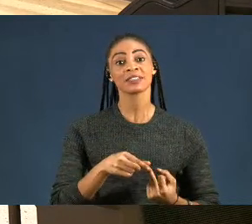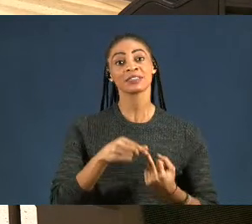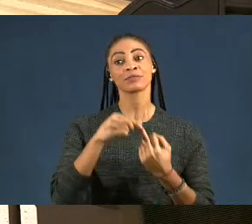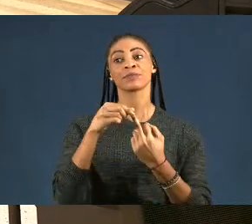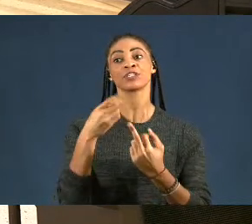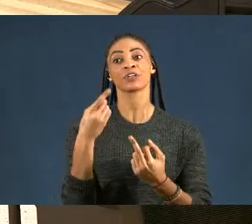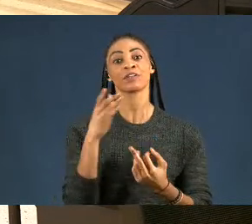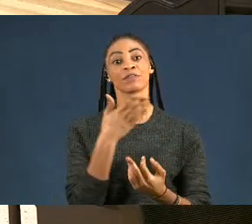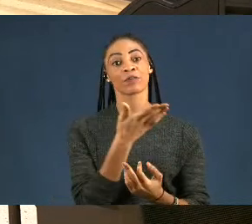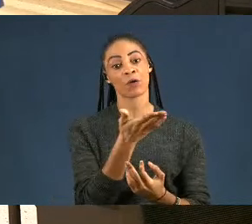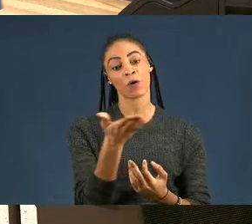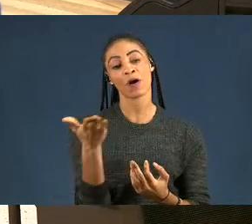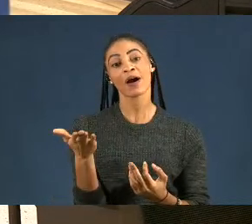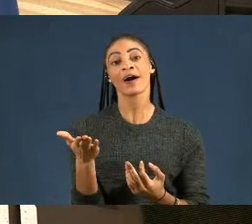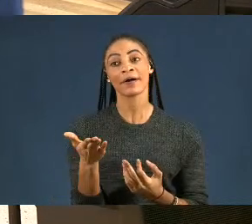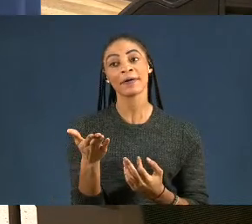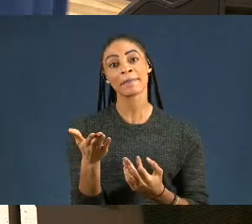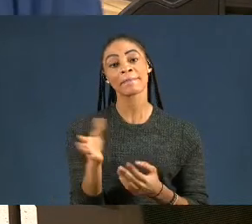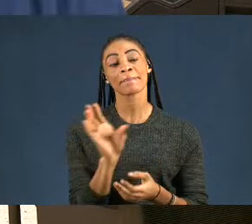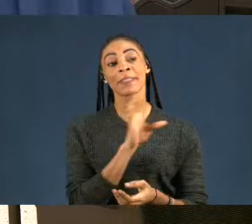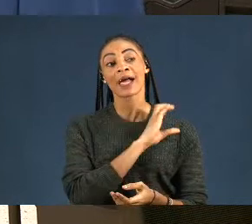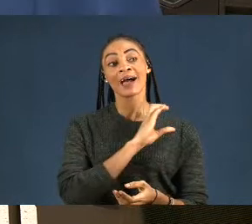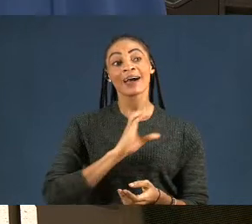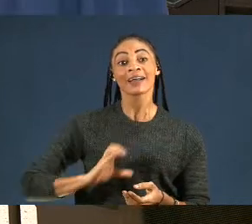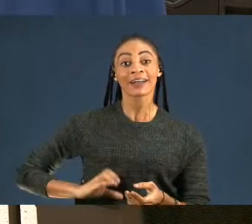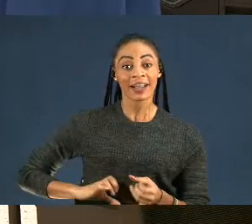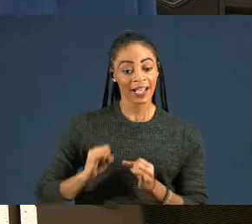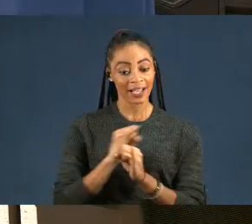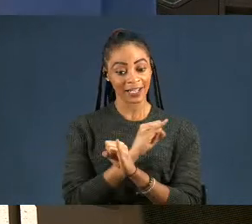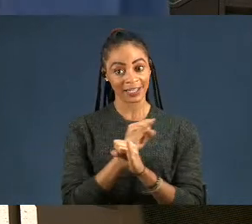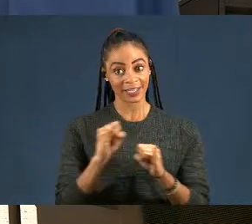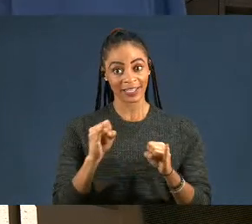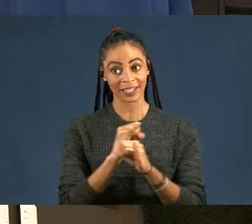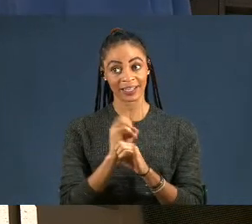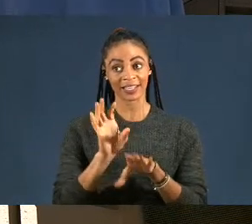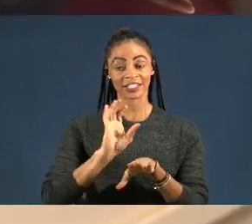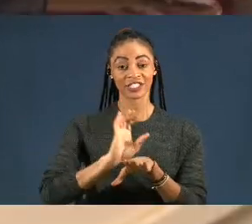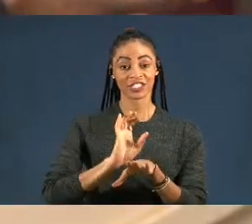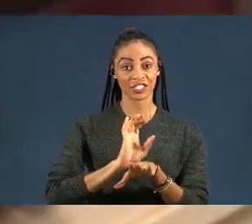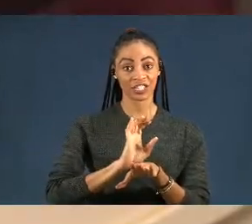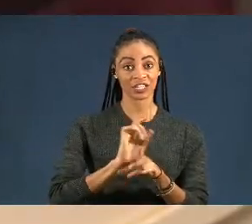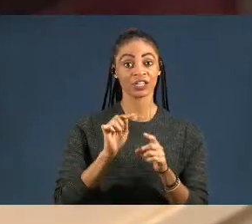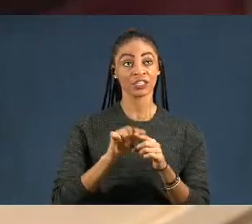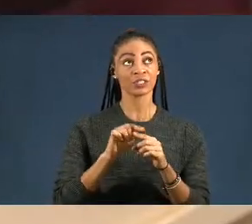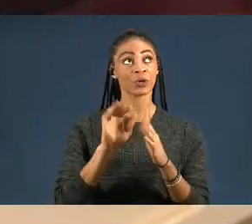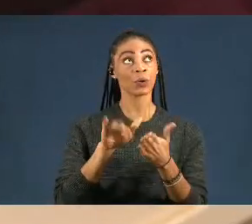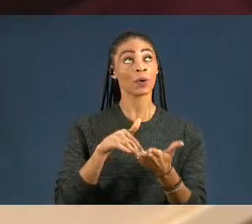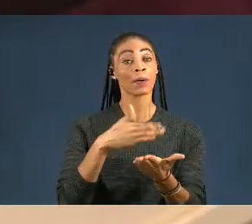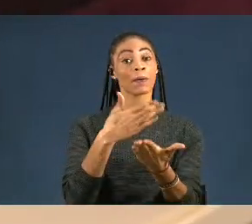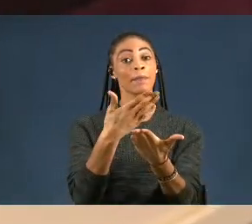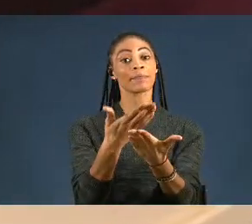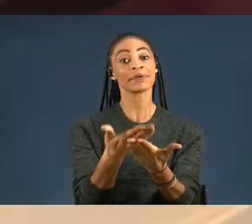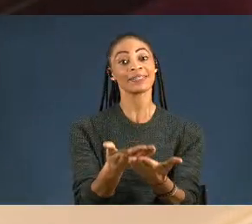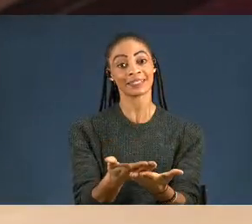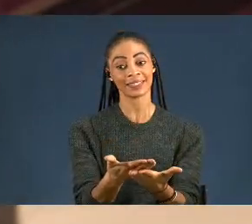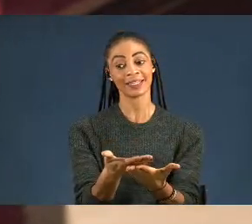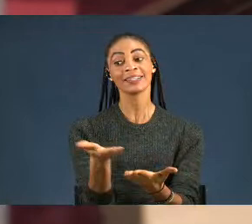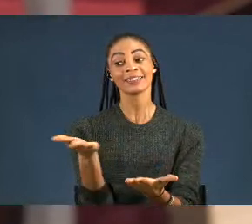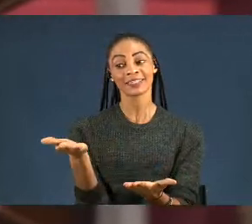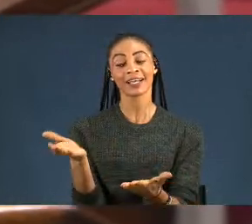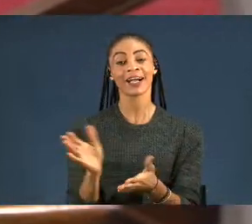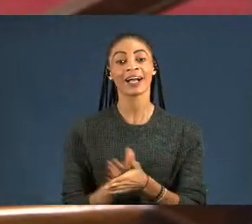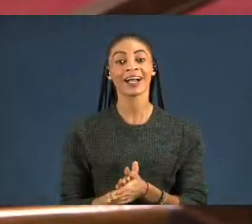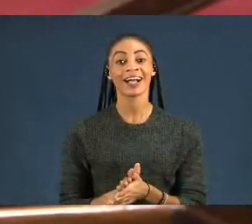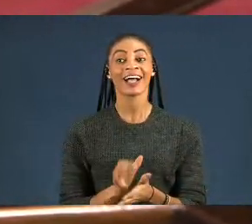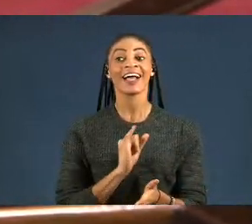Christ washed the church that he might present her. Akitokea, wanatokelezea. I love those couples who like to wear